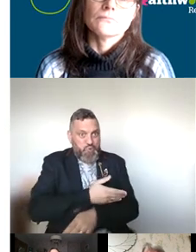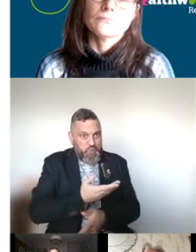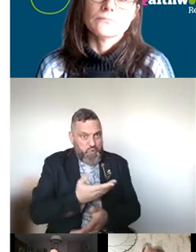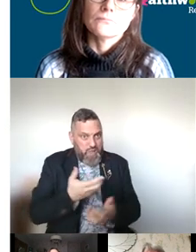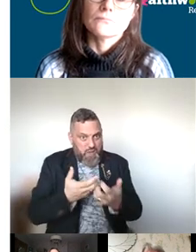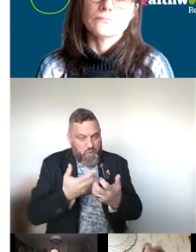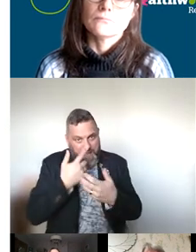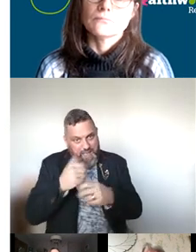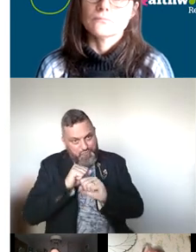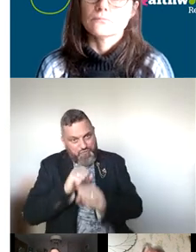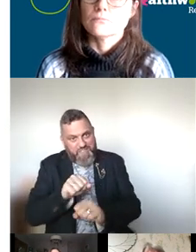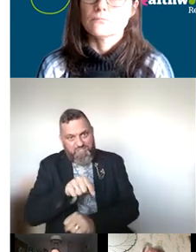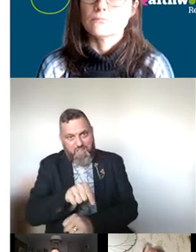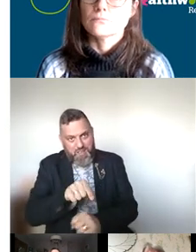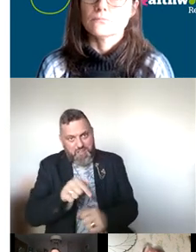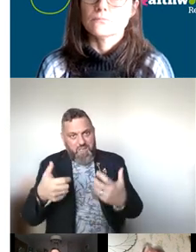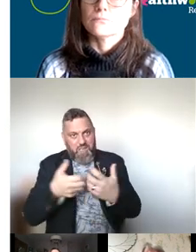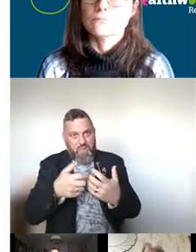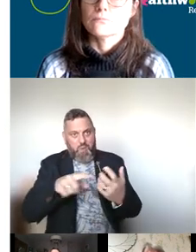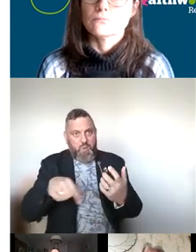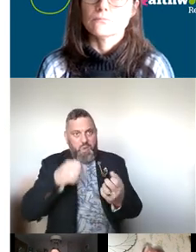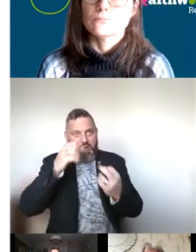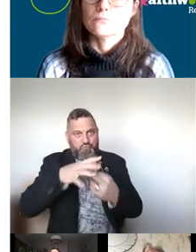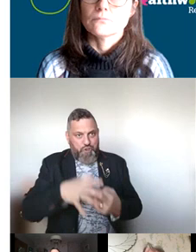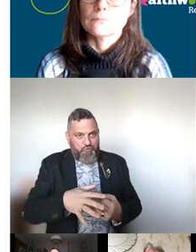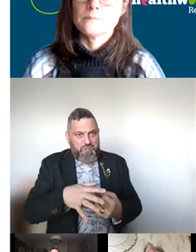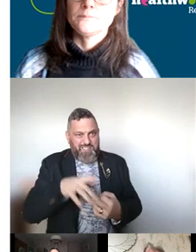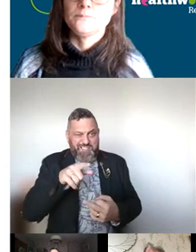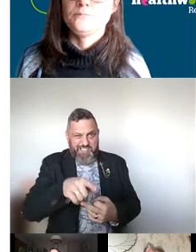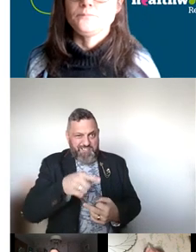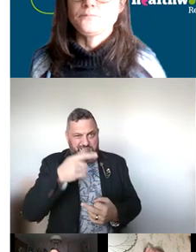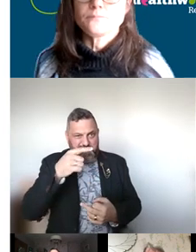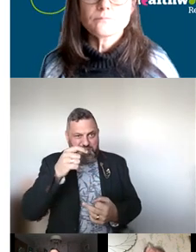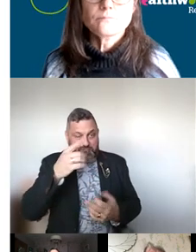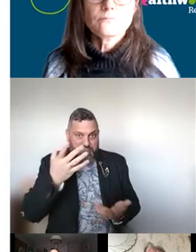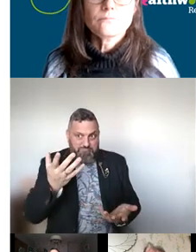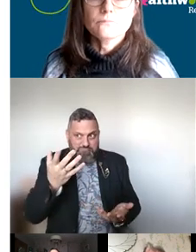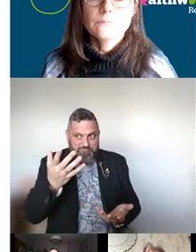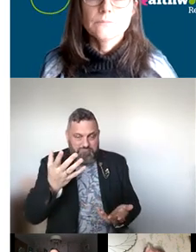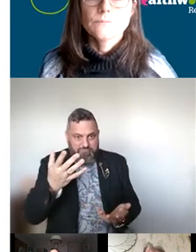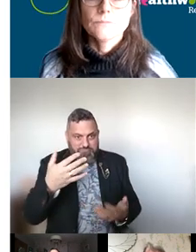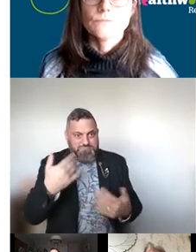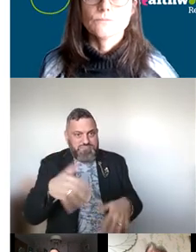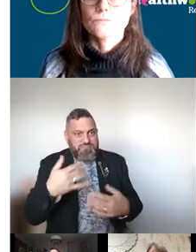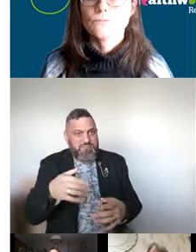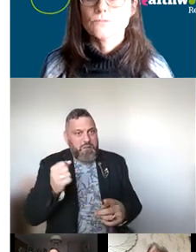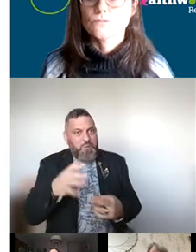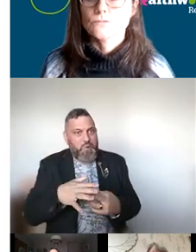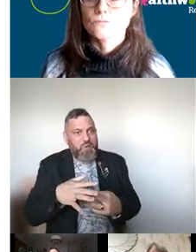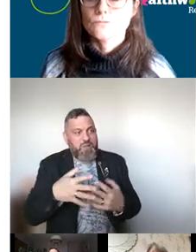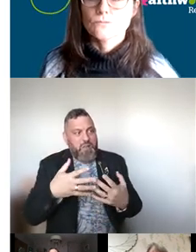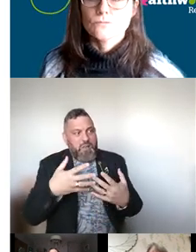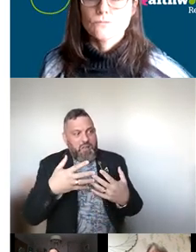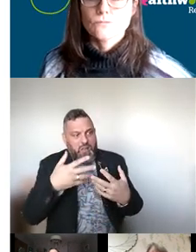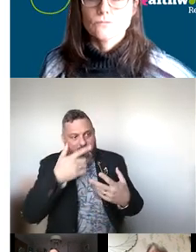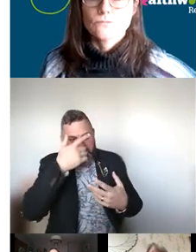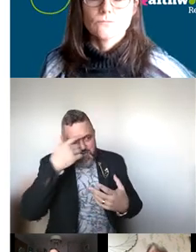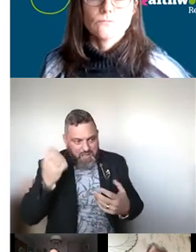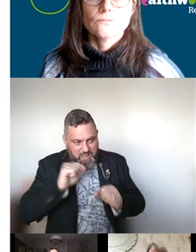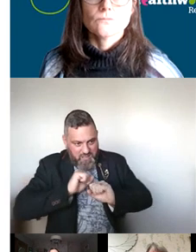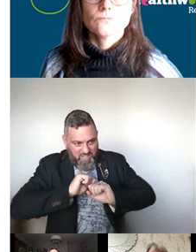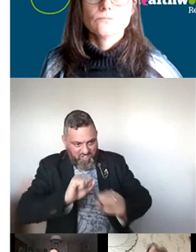that. So understanding how we prioritise is really, really important. And again, that is about understanding people's health and wellbeing within